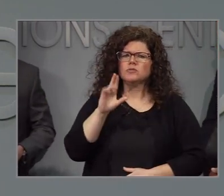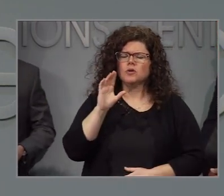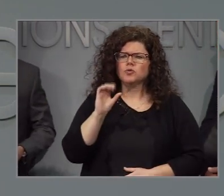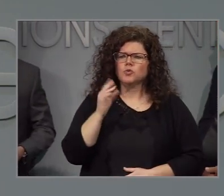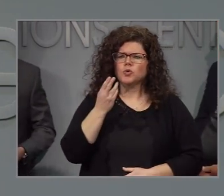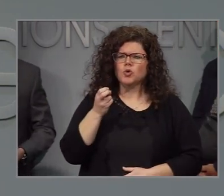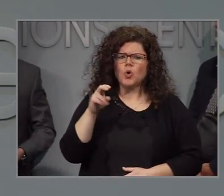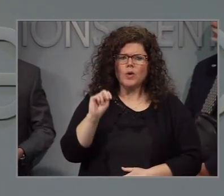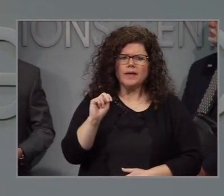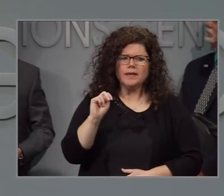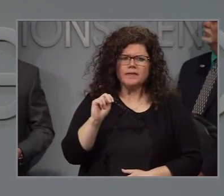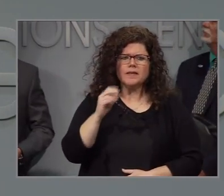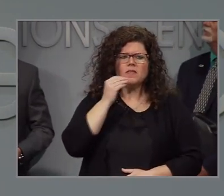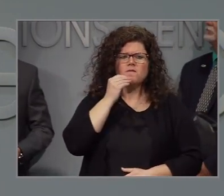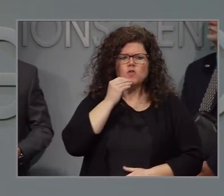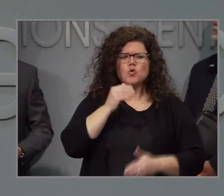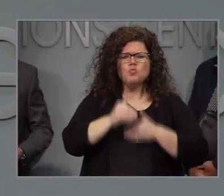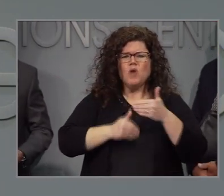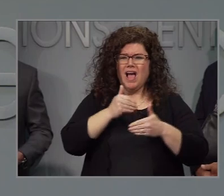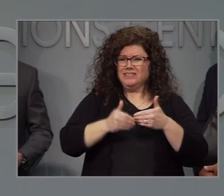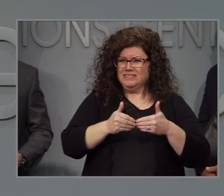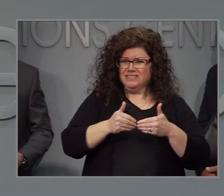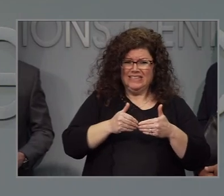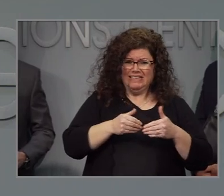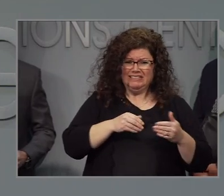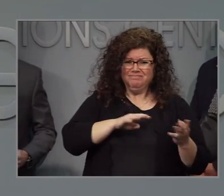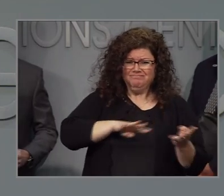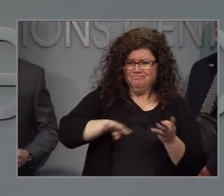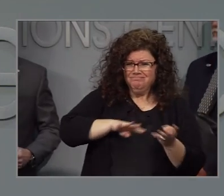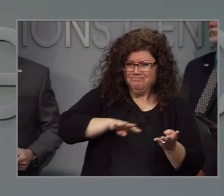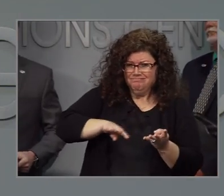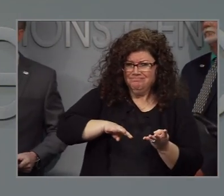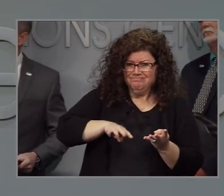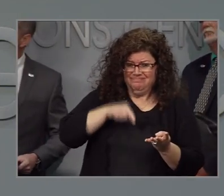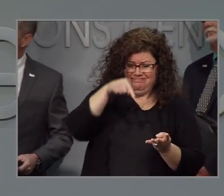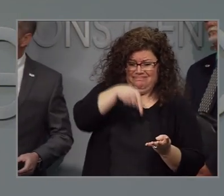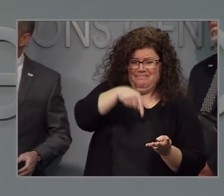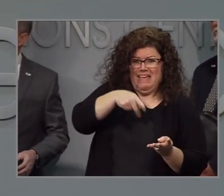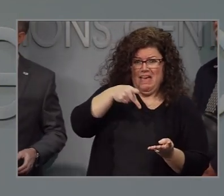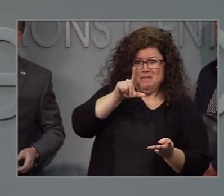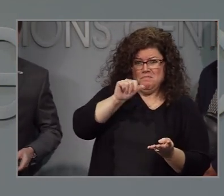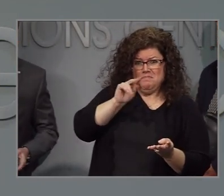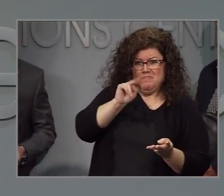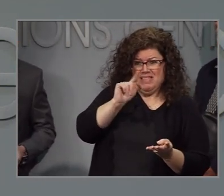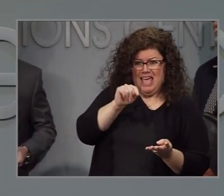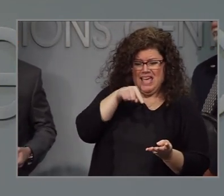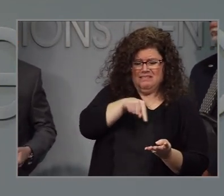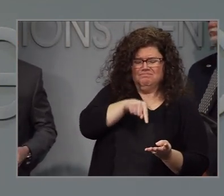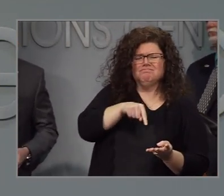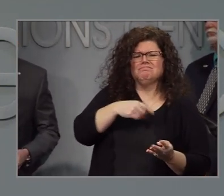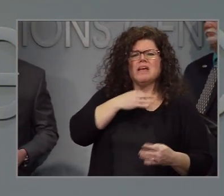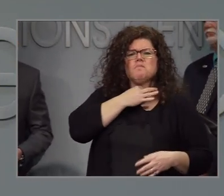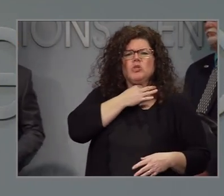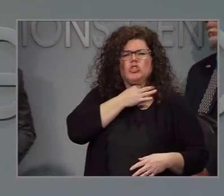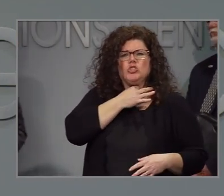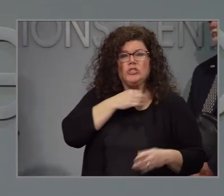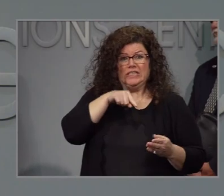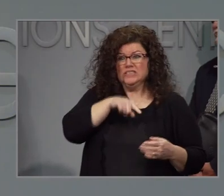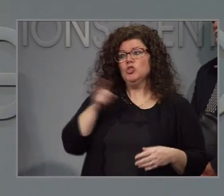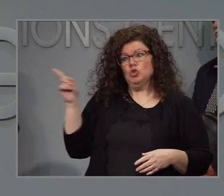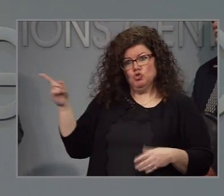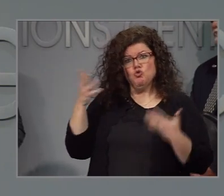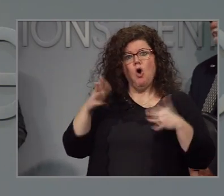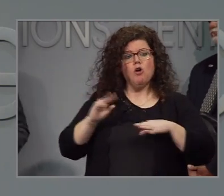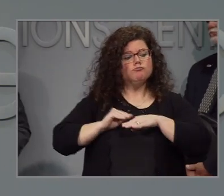processing plants in our state. We know that there have been outbreaks at several of them, and I was curious, I know you guys have provided